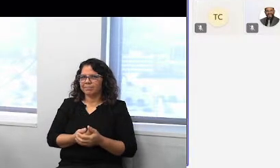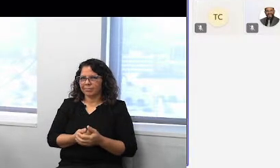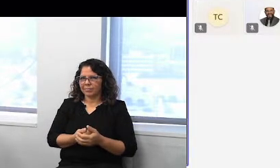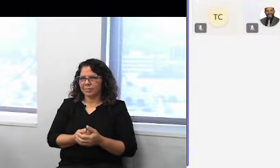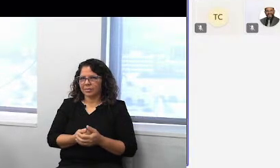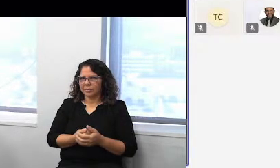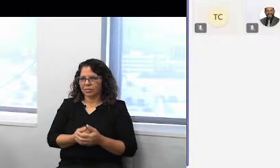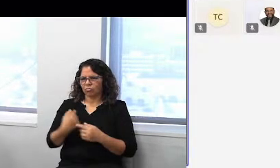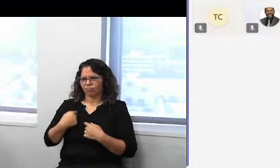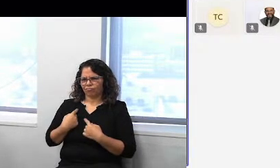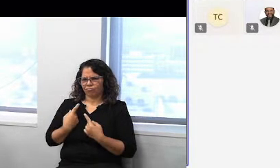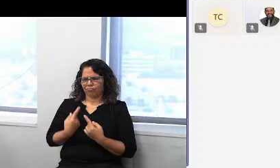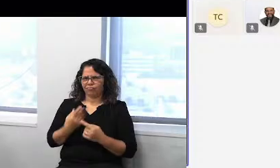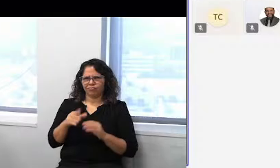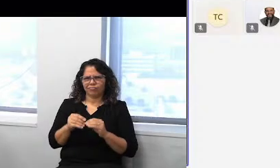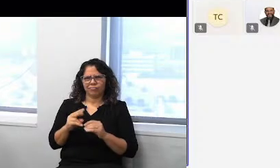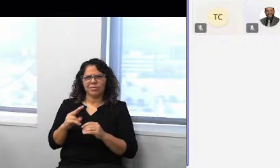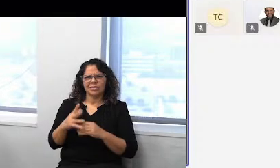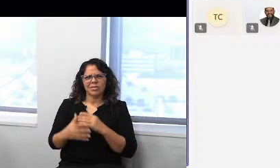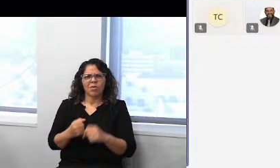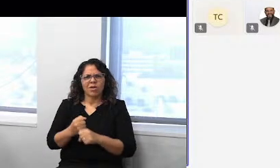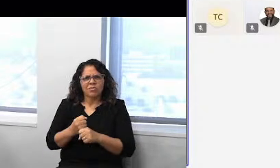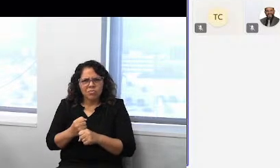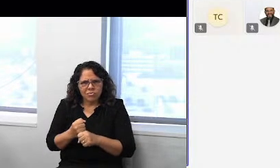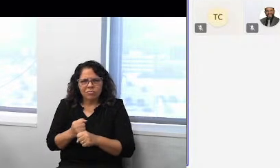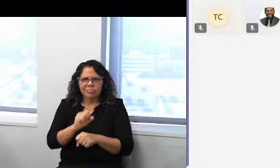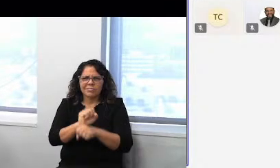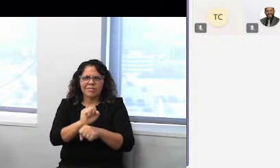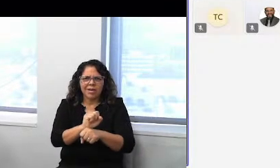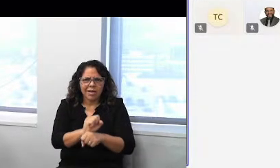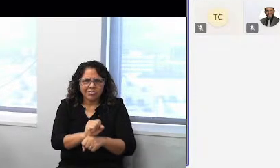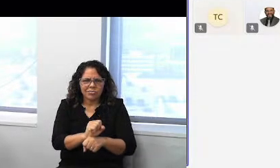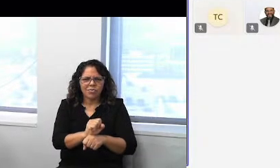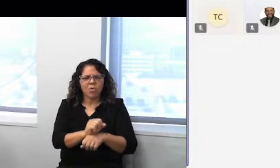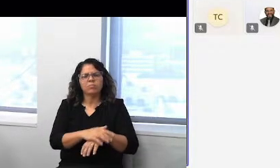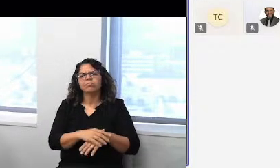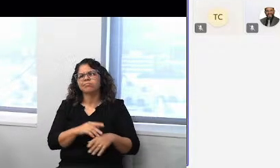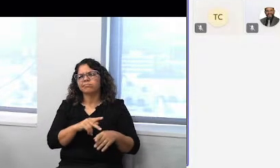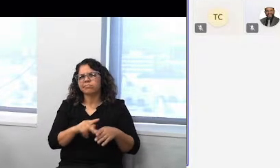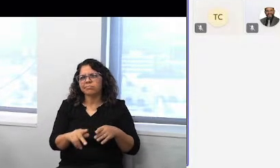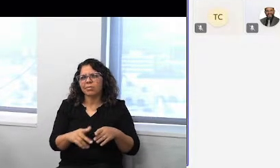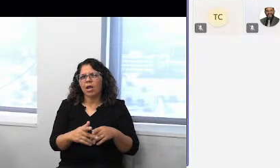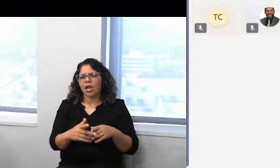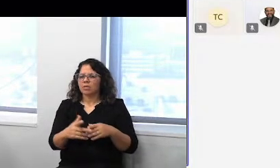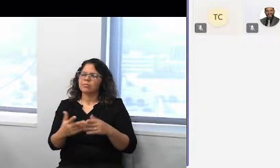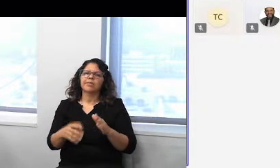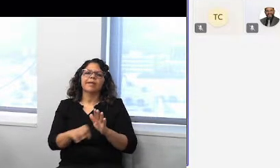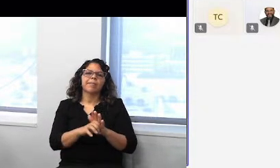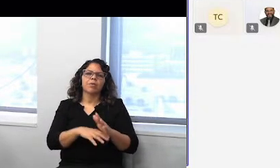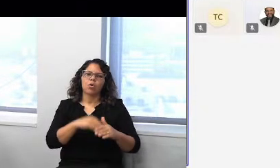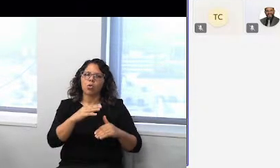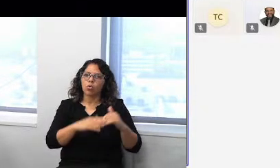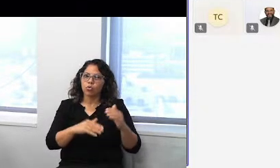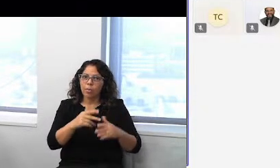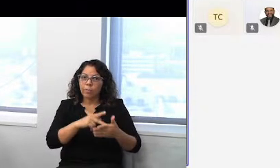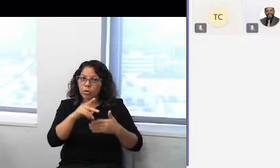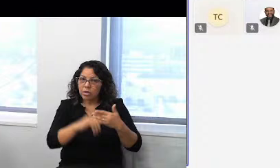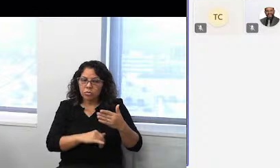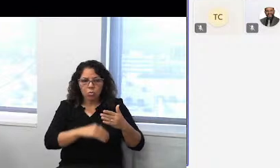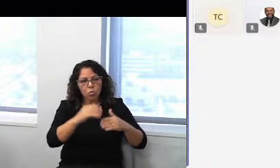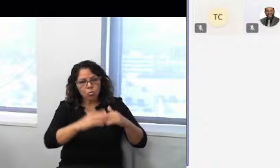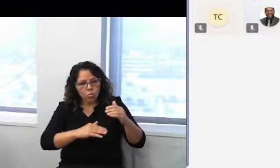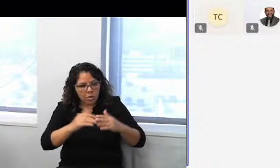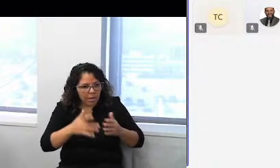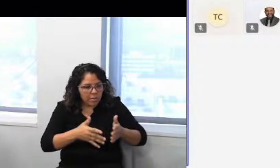my career in which we're building a project for which is only used 1/4 of the time. Here's what, are you finished?